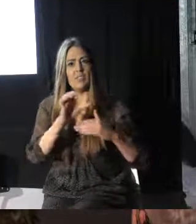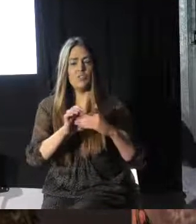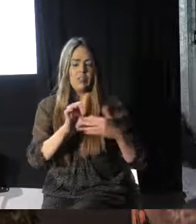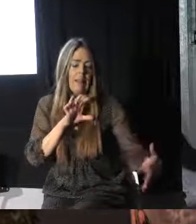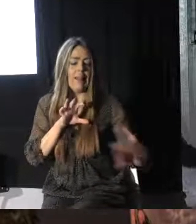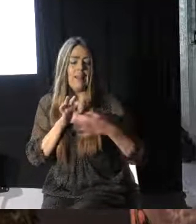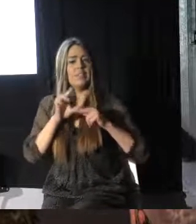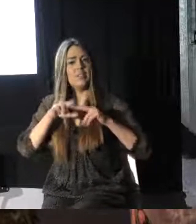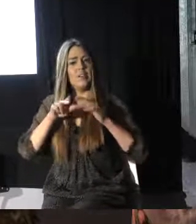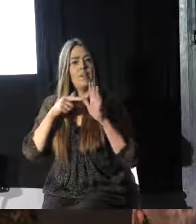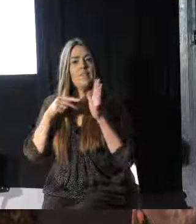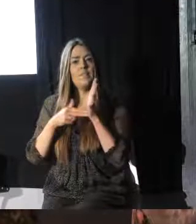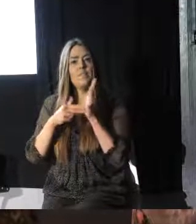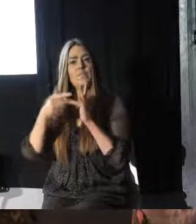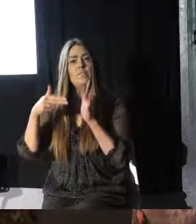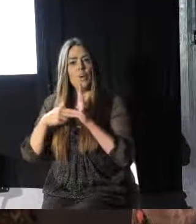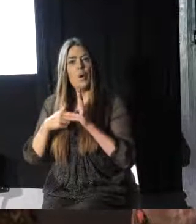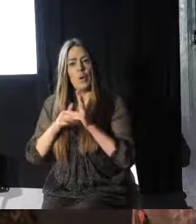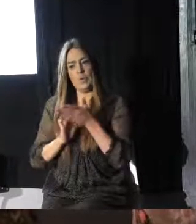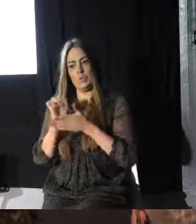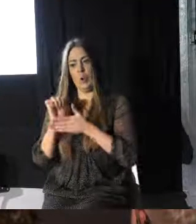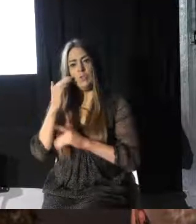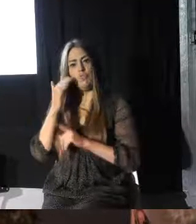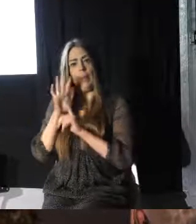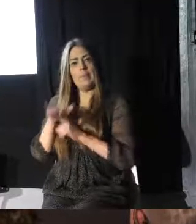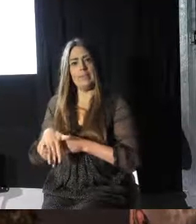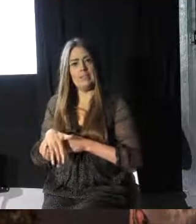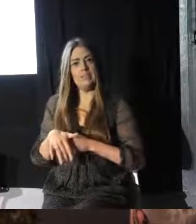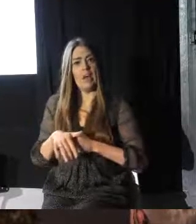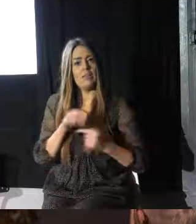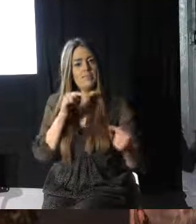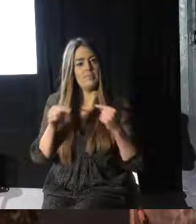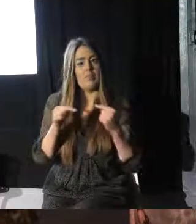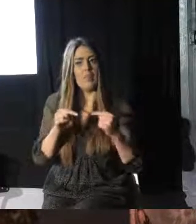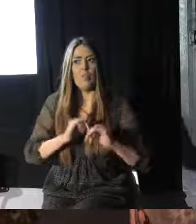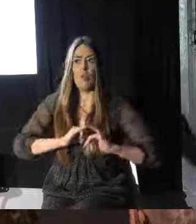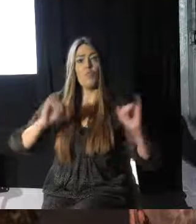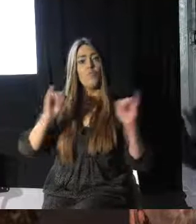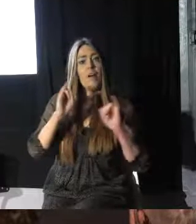idea of cultural racism, the crisis for whiteness that